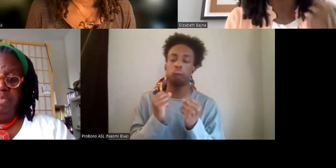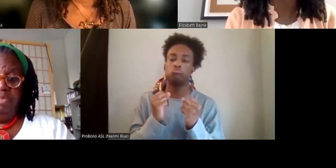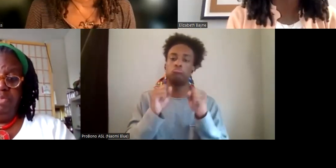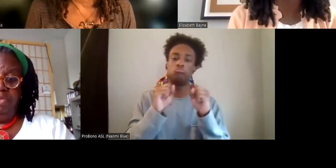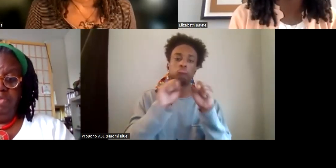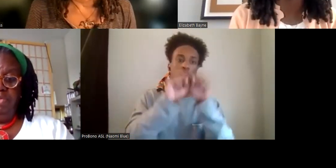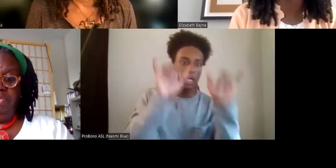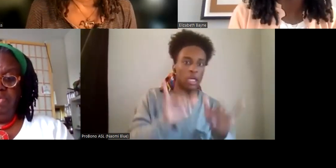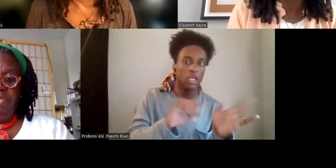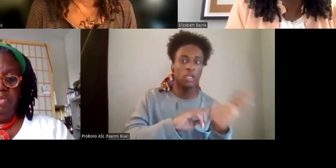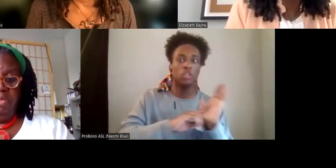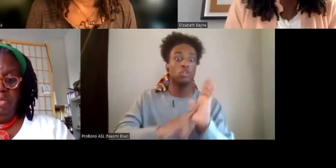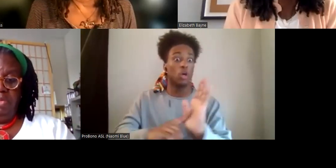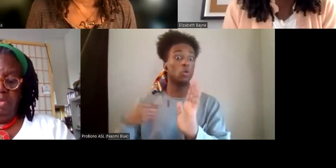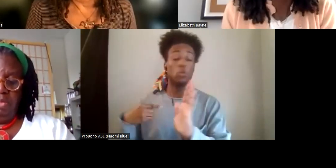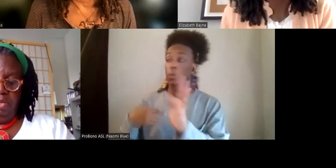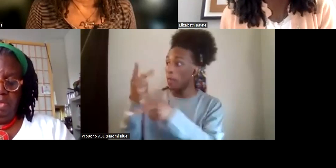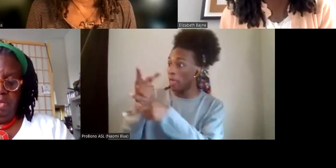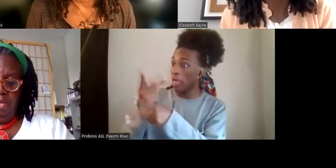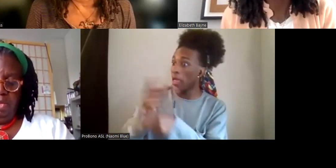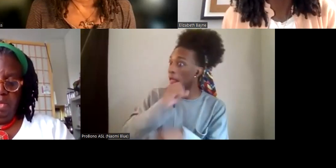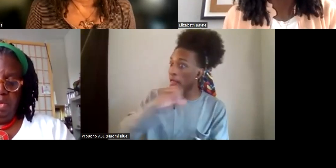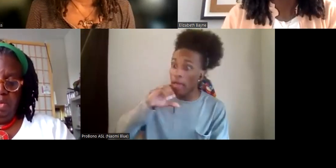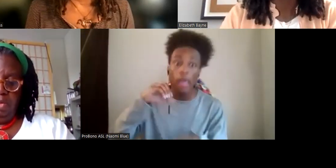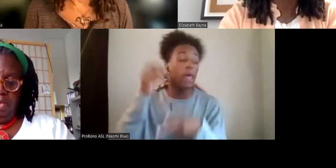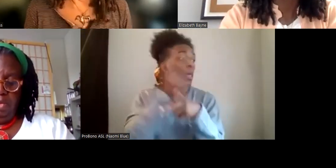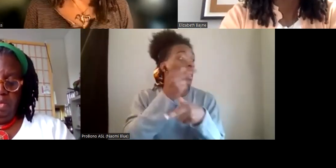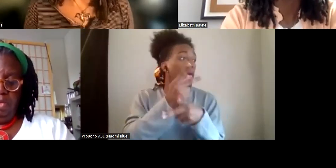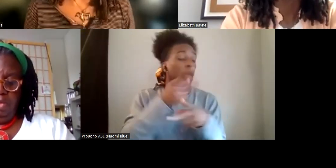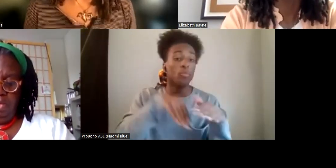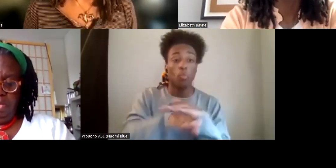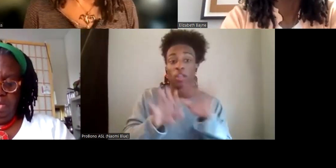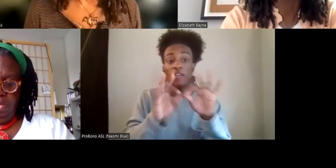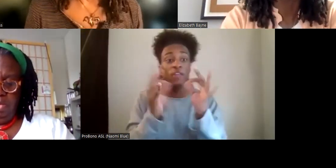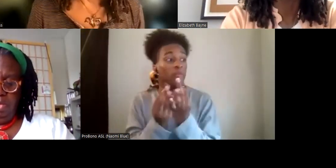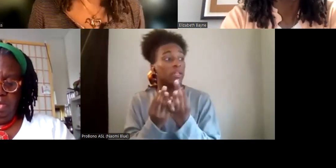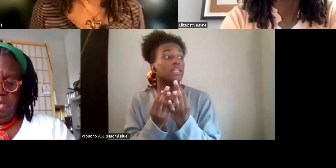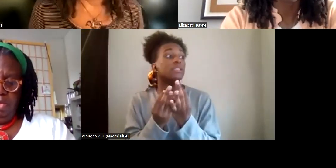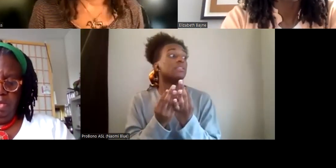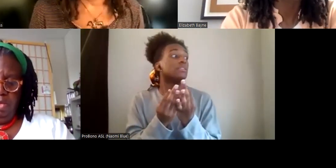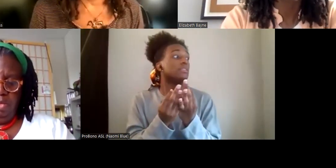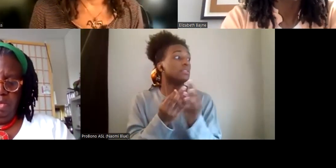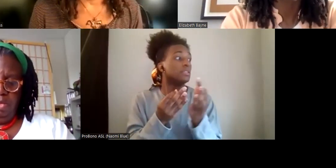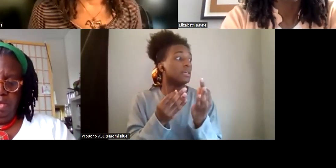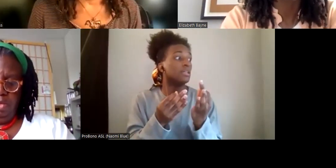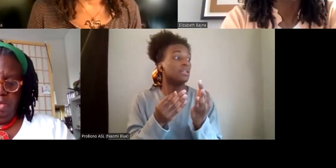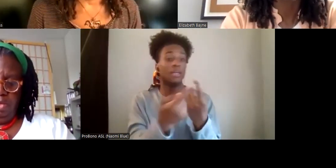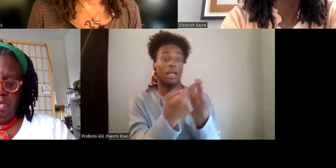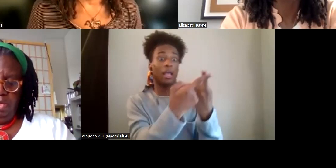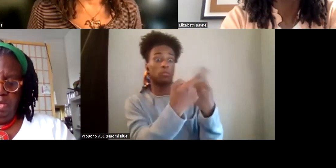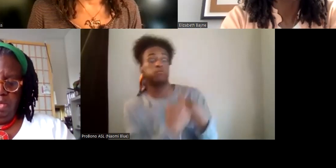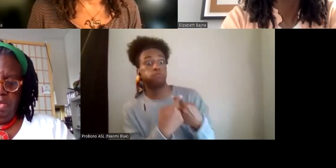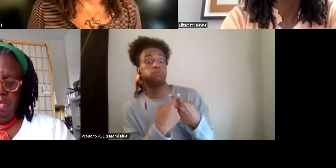How we treat our elderly, how we treat birthing families, and the over-reliance on the